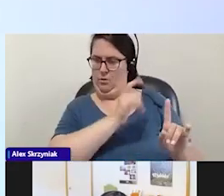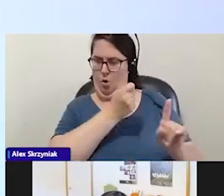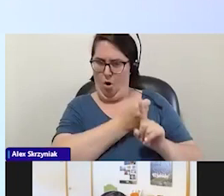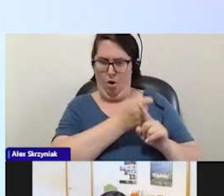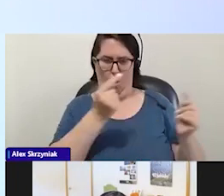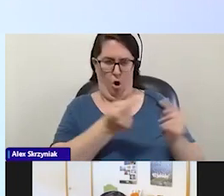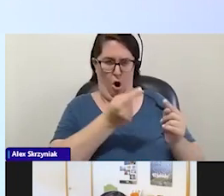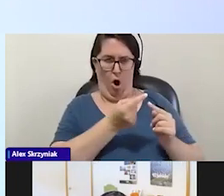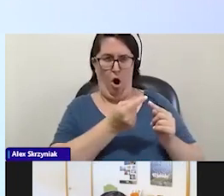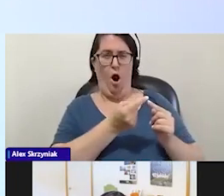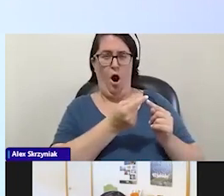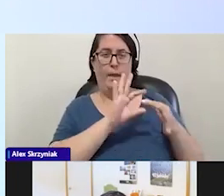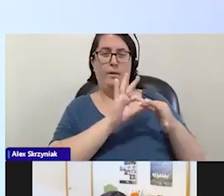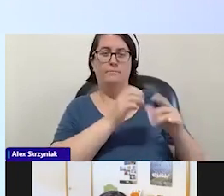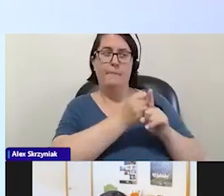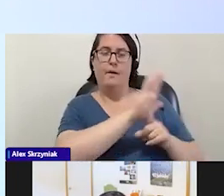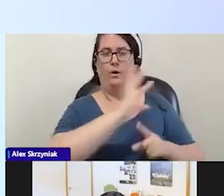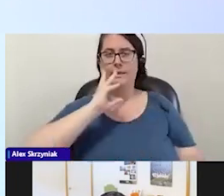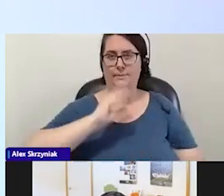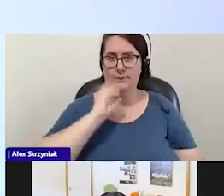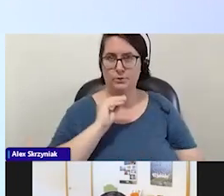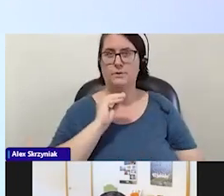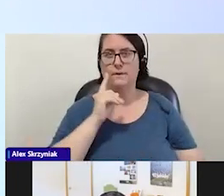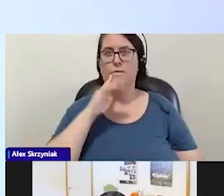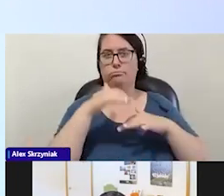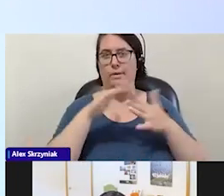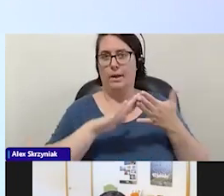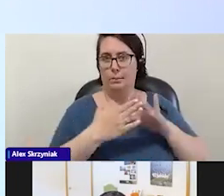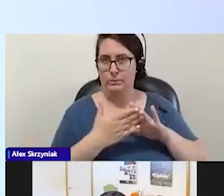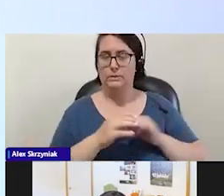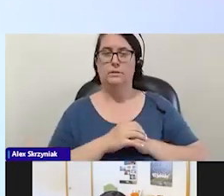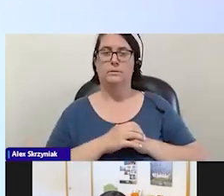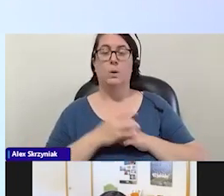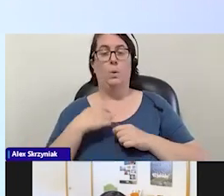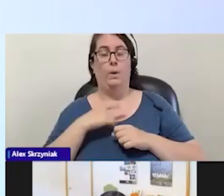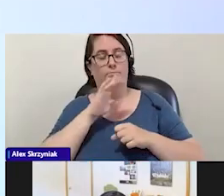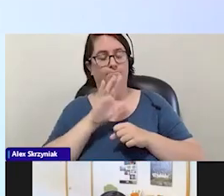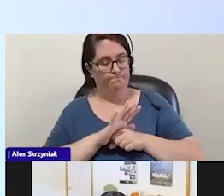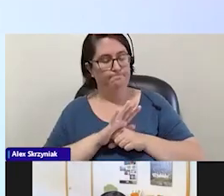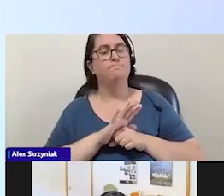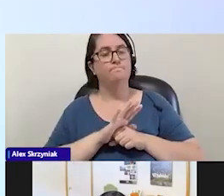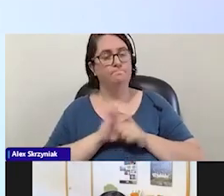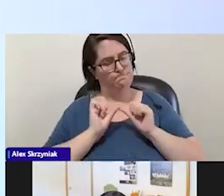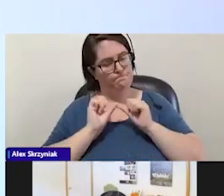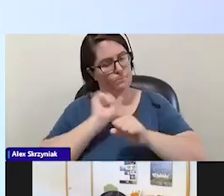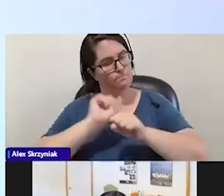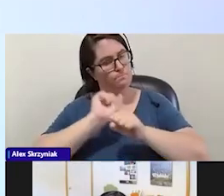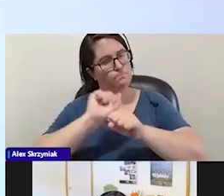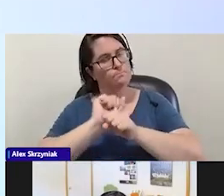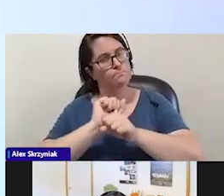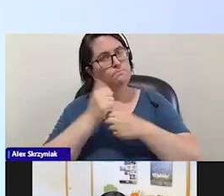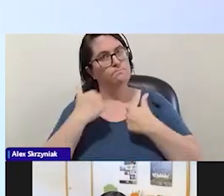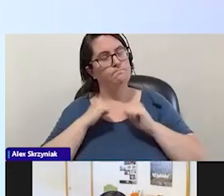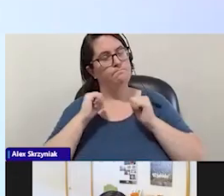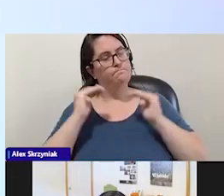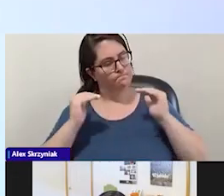the experiences of GBV among Indigenous communities. We commit to furthering our work in ways that best uphold